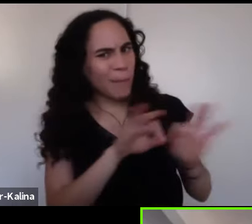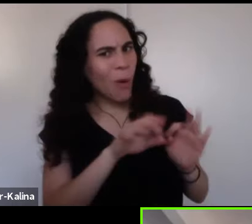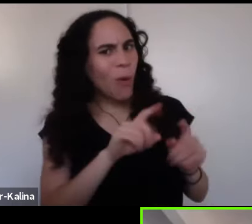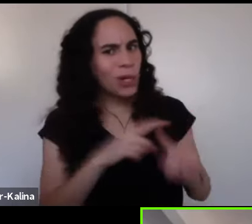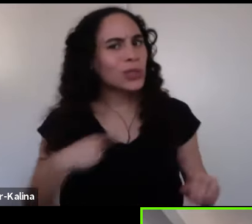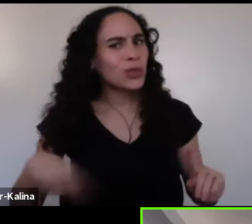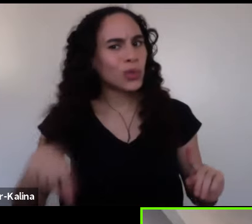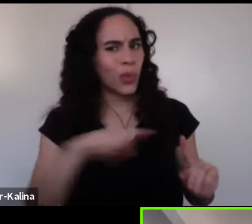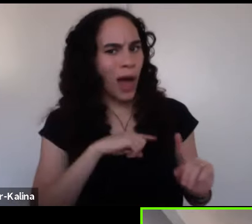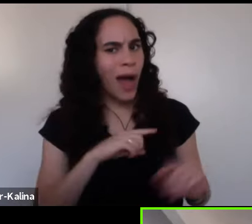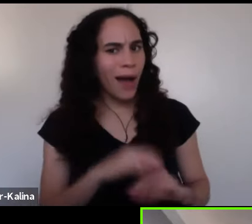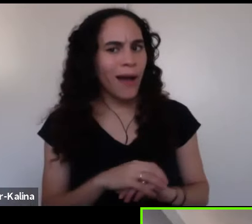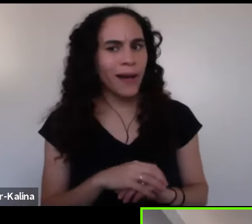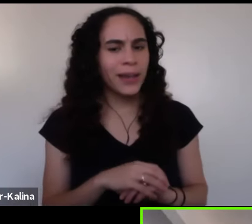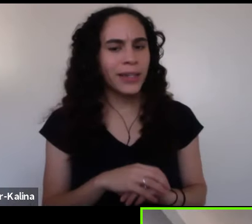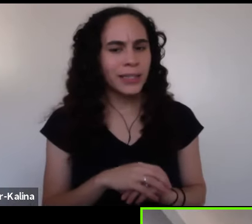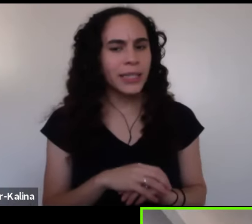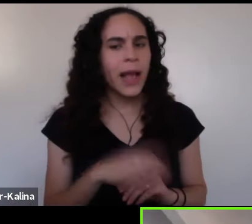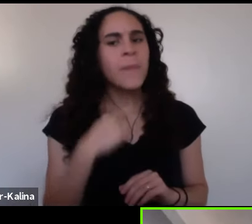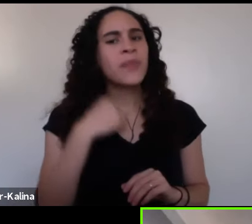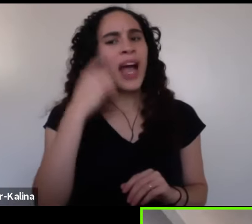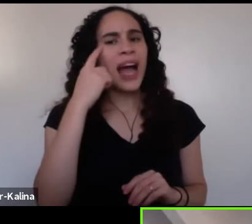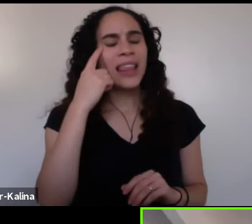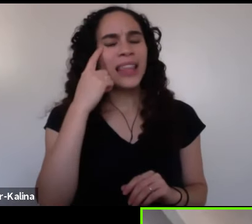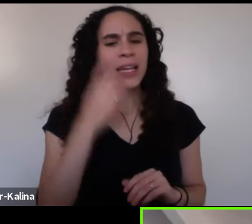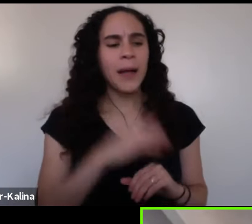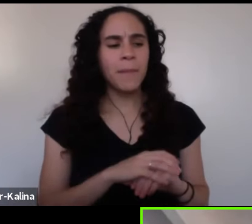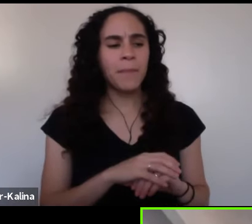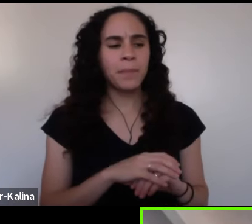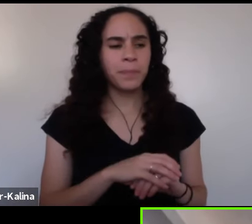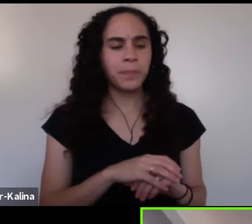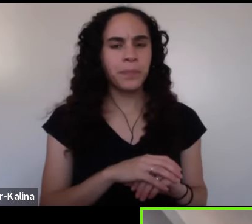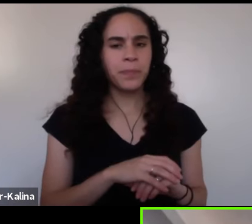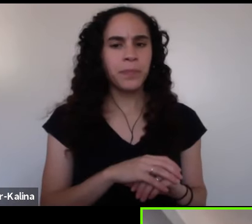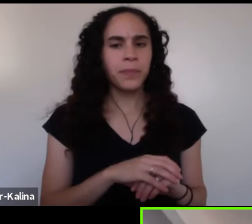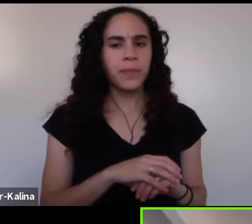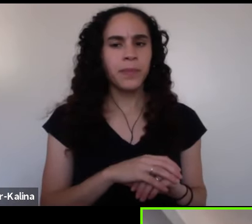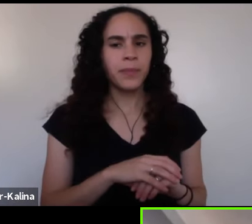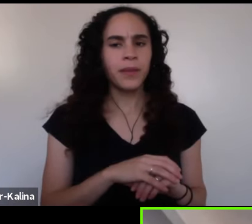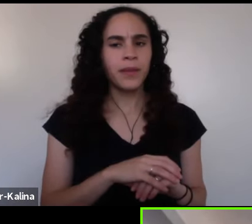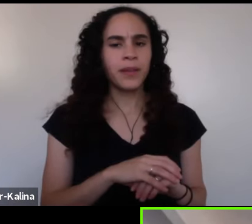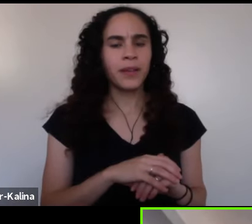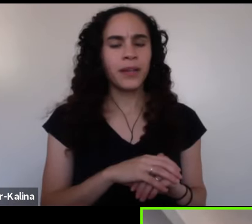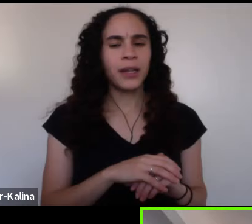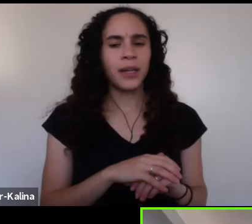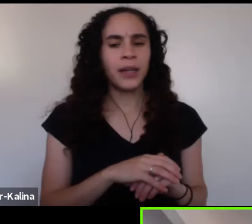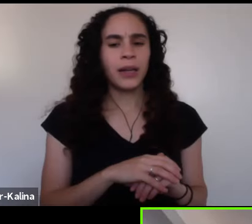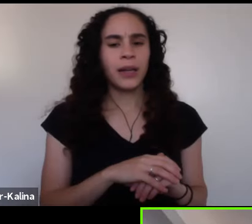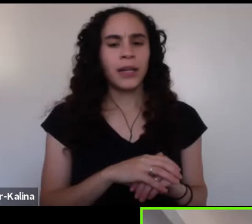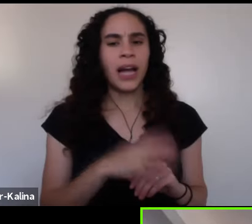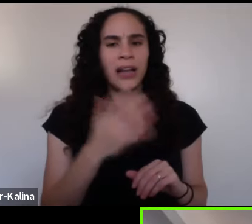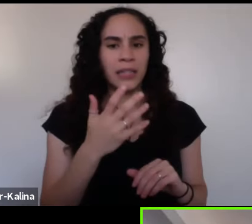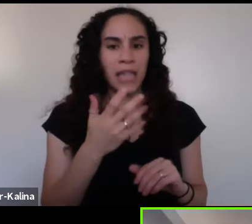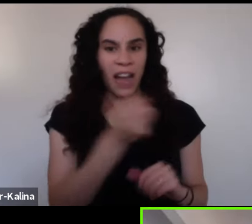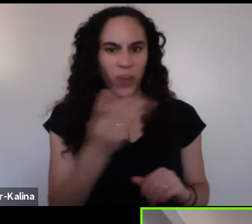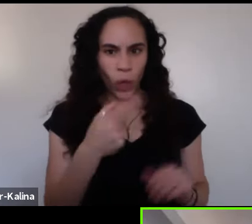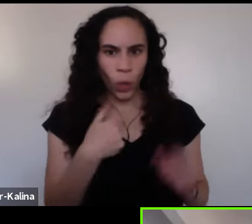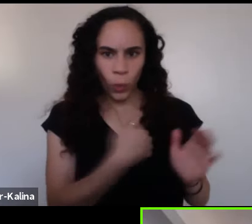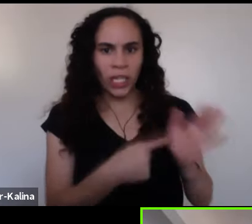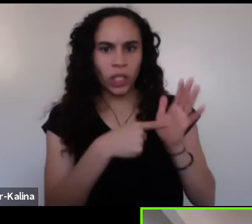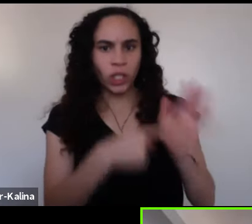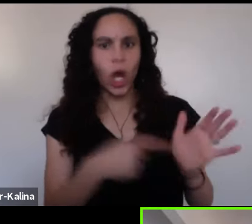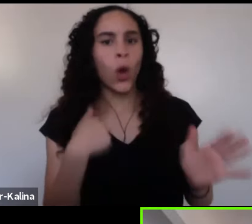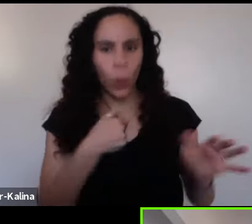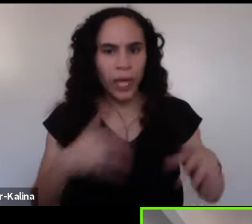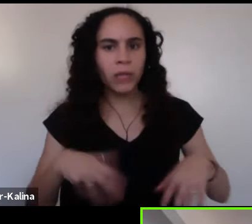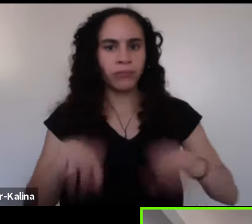us. And I think a couple things say, how important it is to us. We took on the moniker of equity and